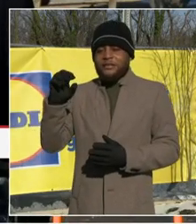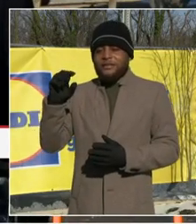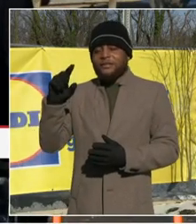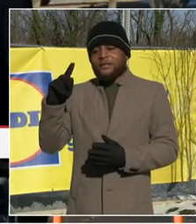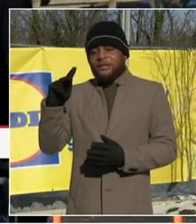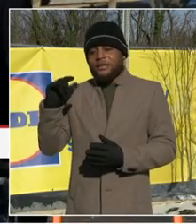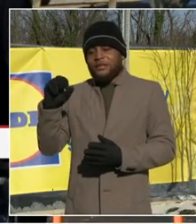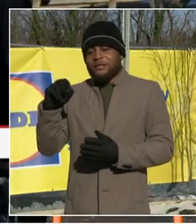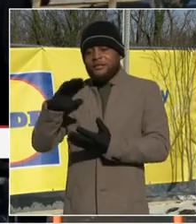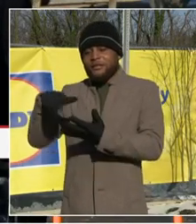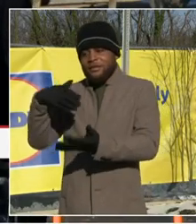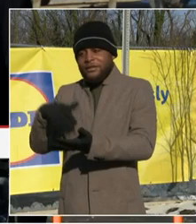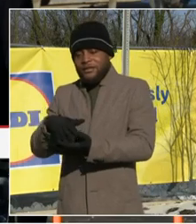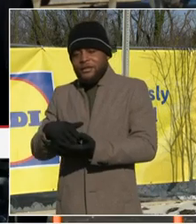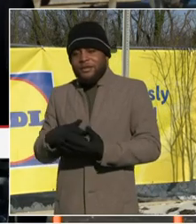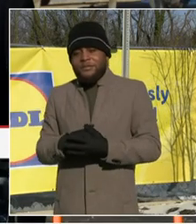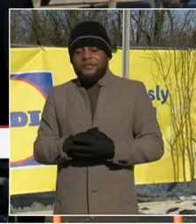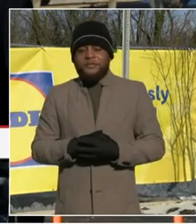that.